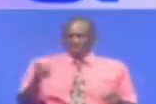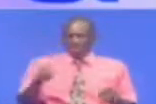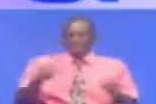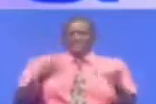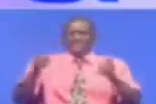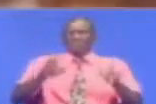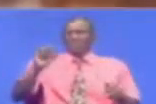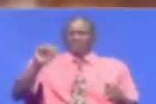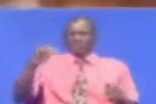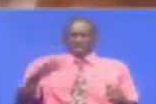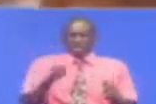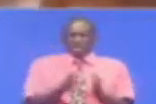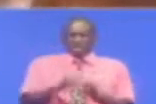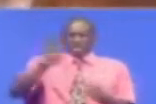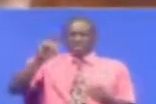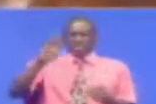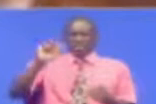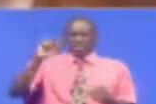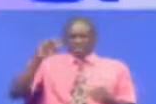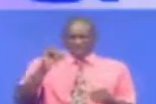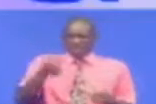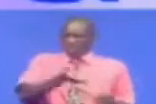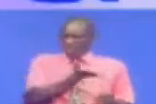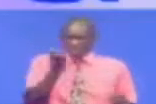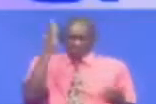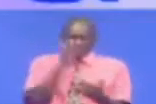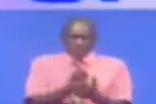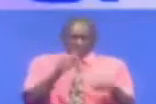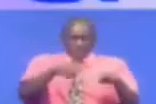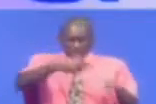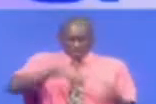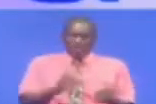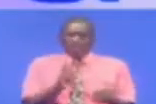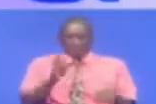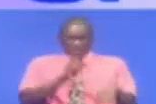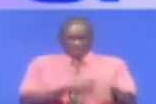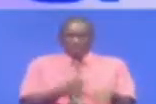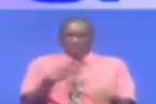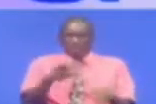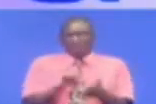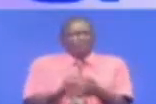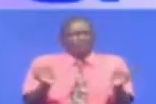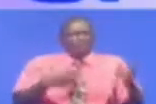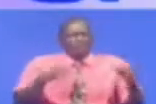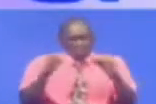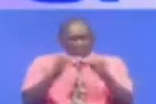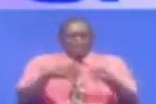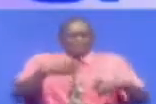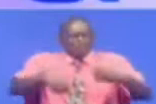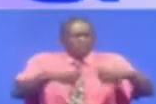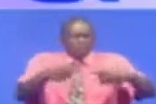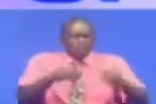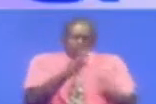and Wangethi Mwangi. They believed in us. At one point, we had said we are not going to have the event, but we proceeded to have